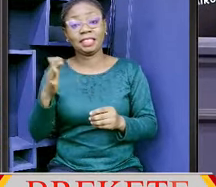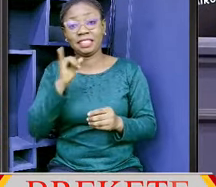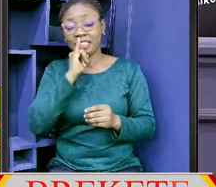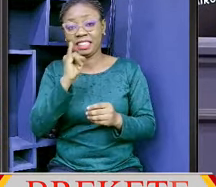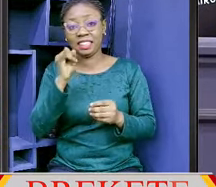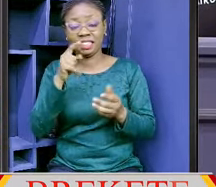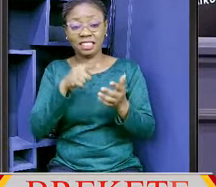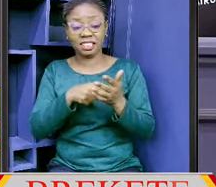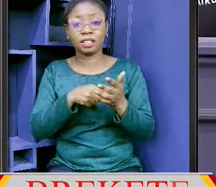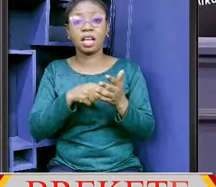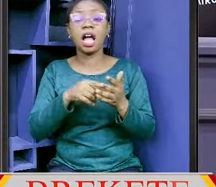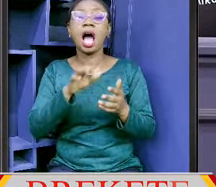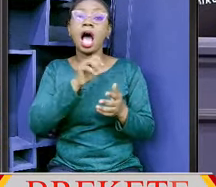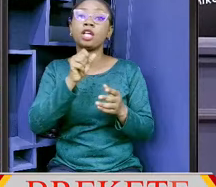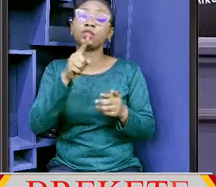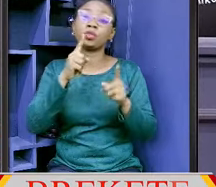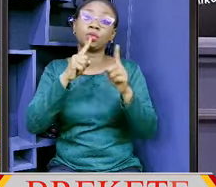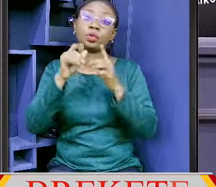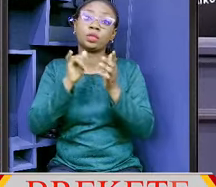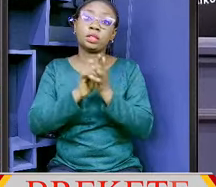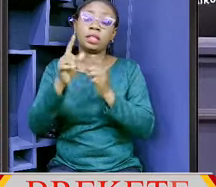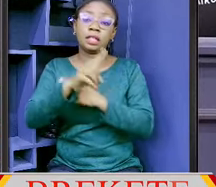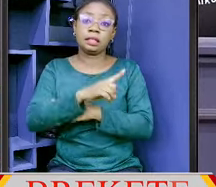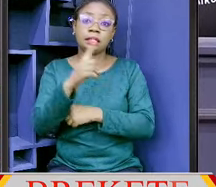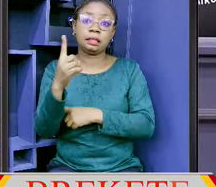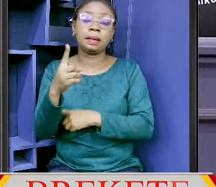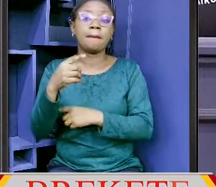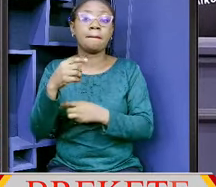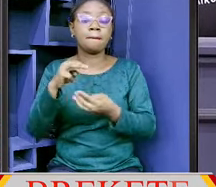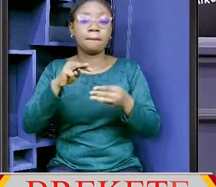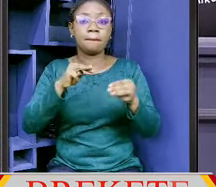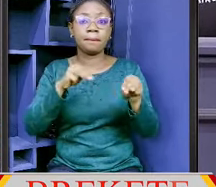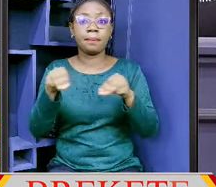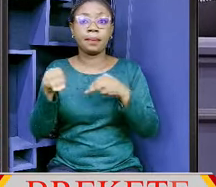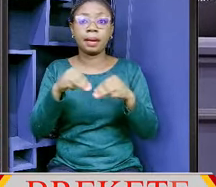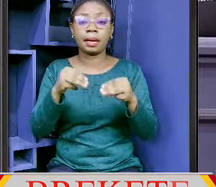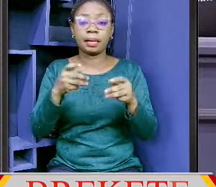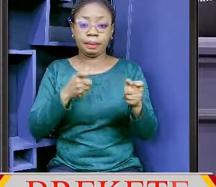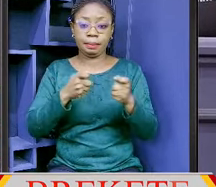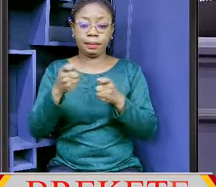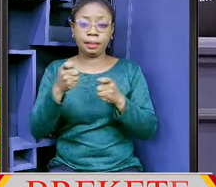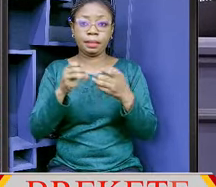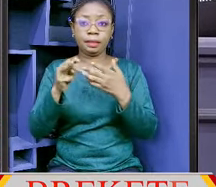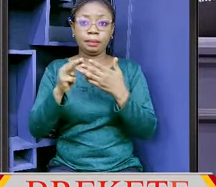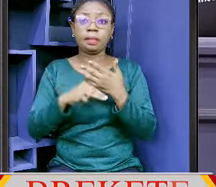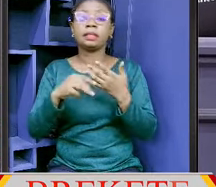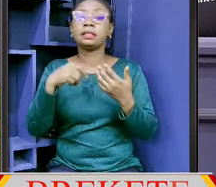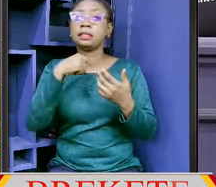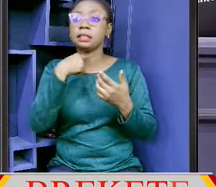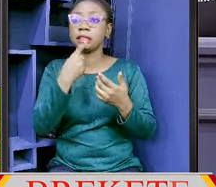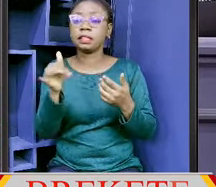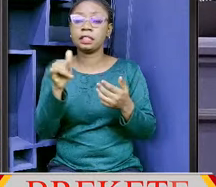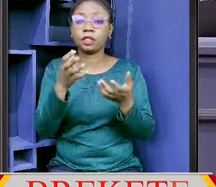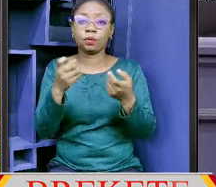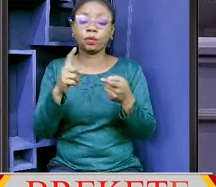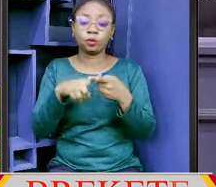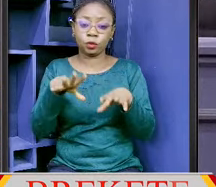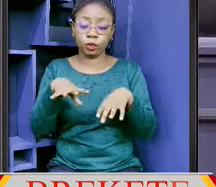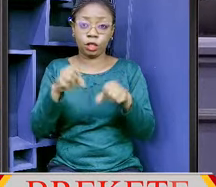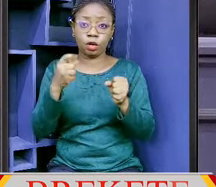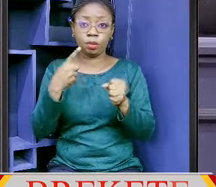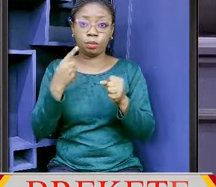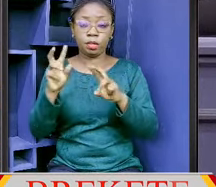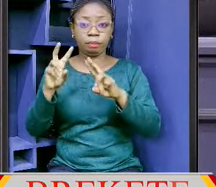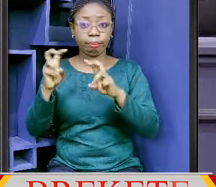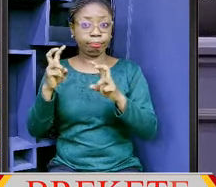When the, you know, as you talk that the market management say they want to take up the Shebi, I speak case. With one of them. Wait, sir, say